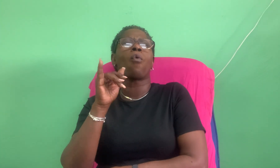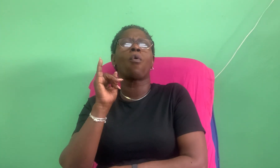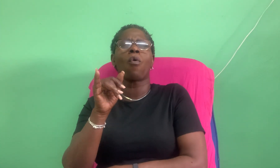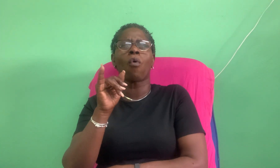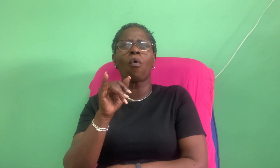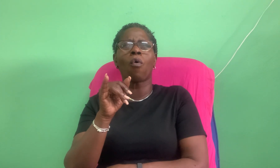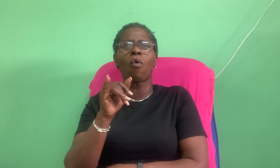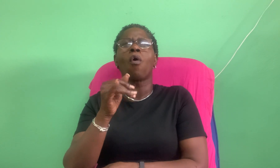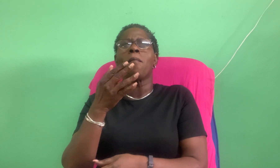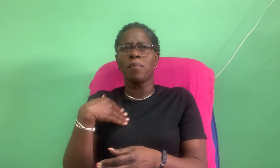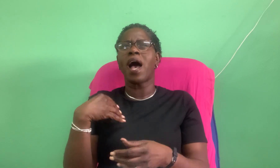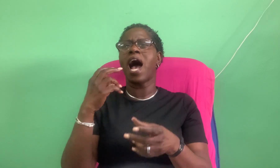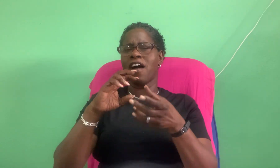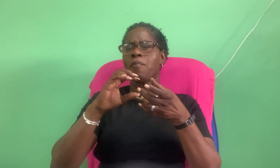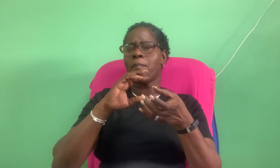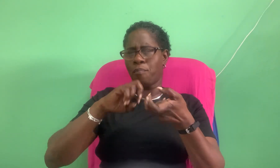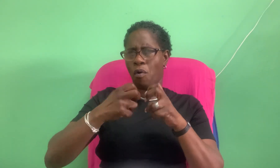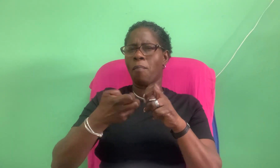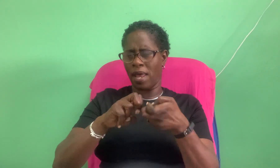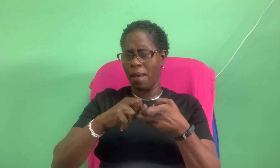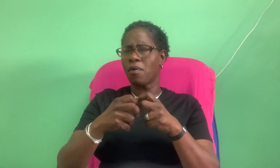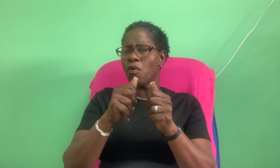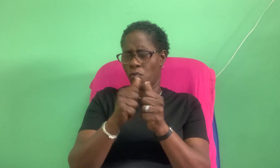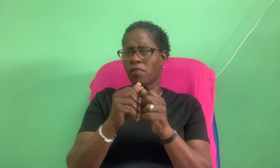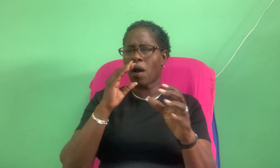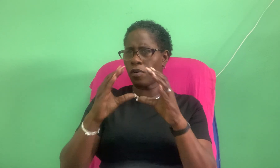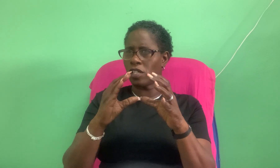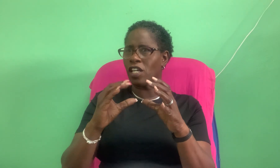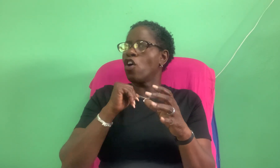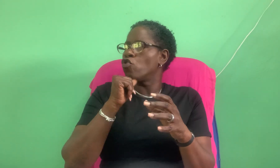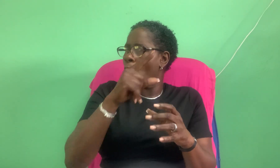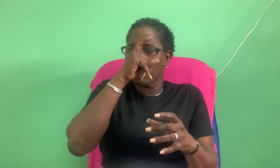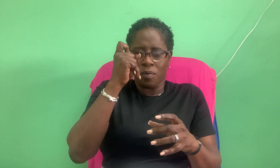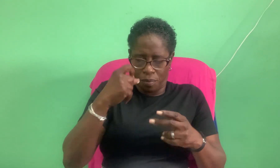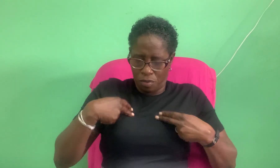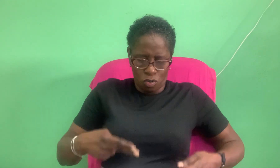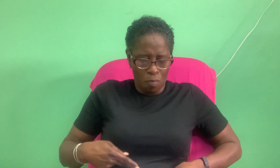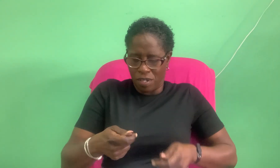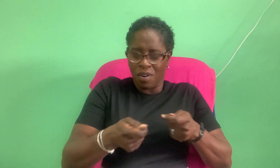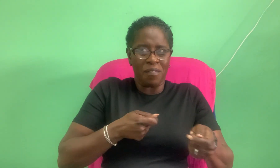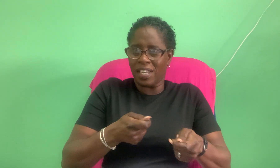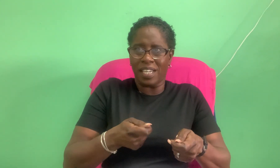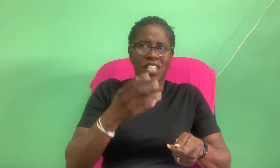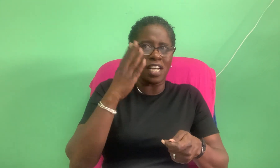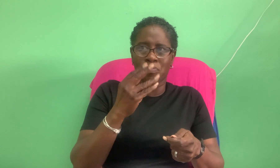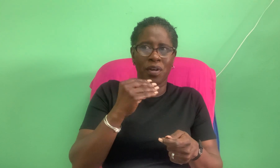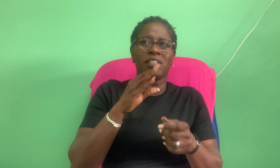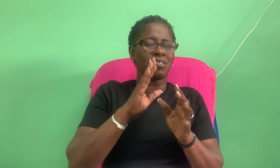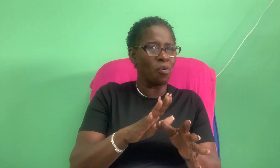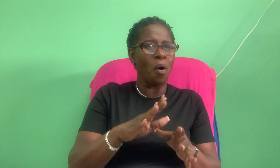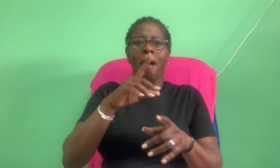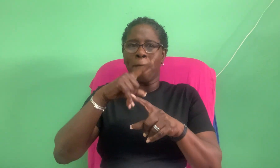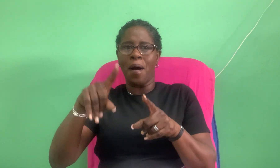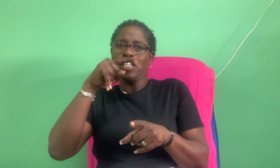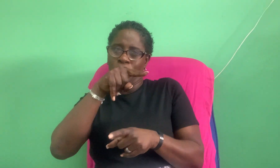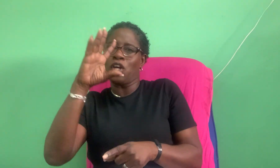my difficulties are coming from. They are not all attributed to trauma. And in fact, the fact that I have autism, which is a social communication